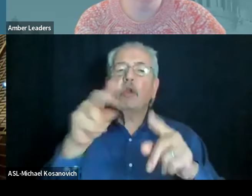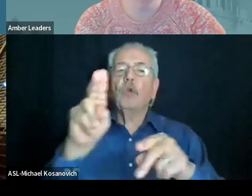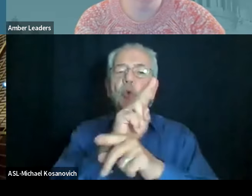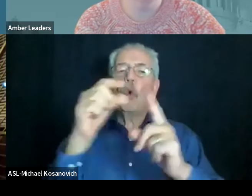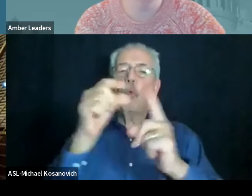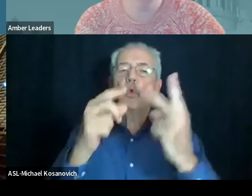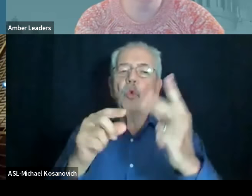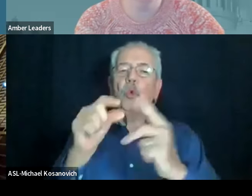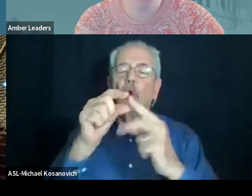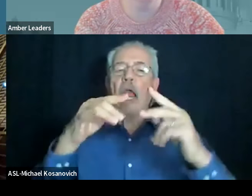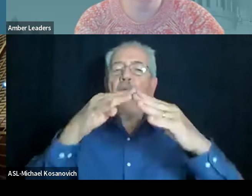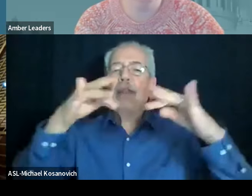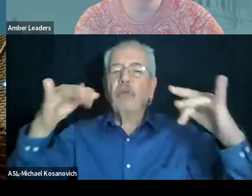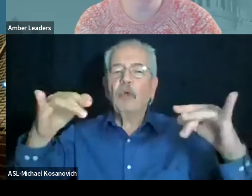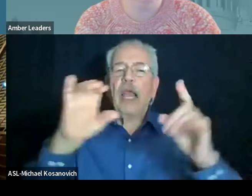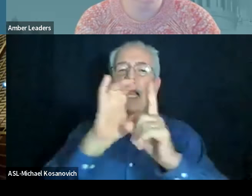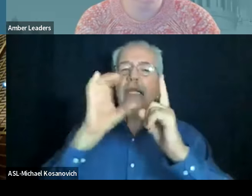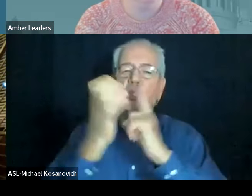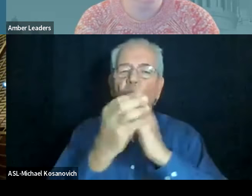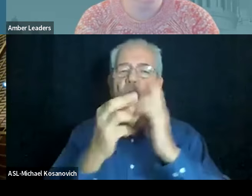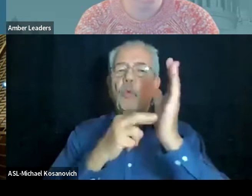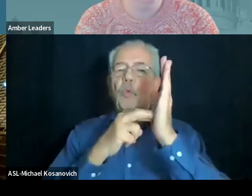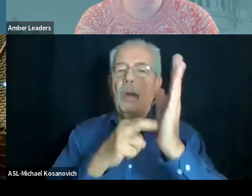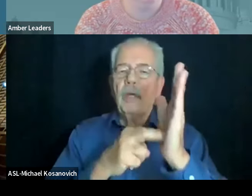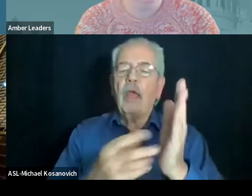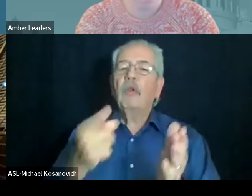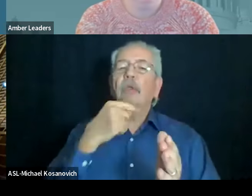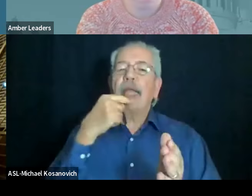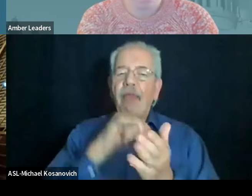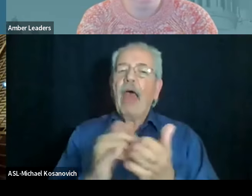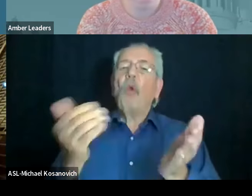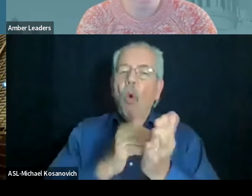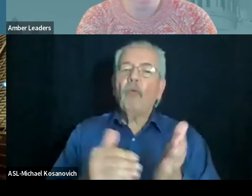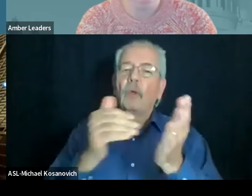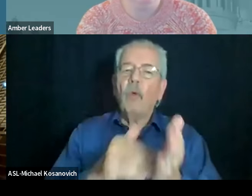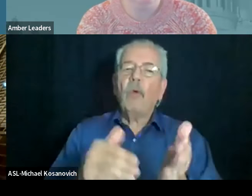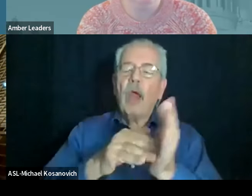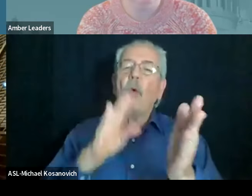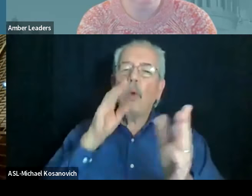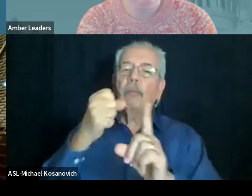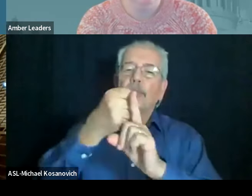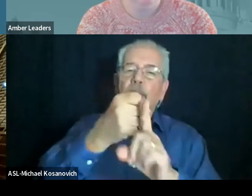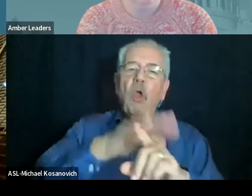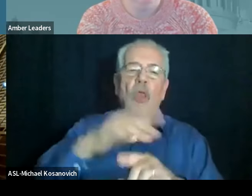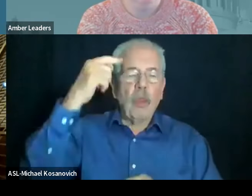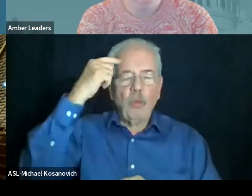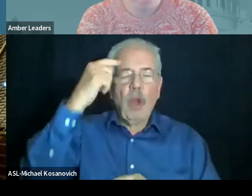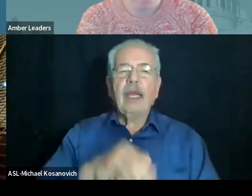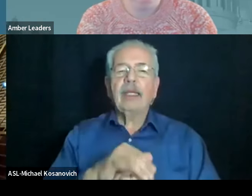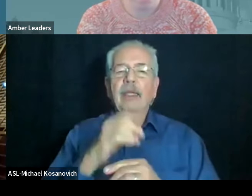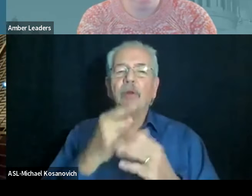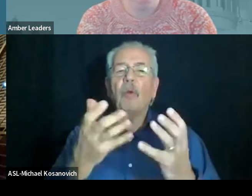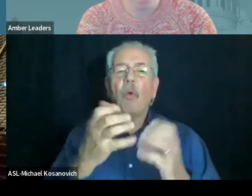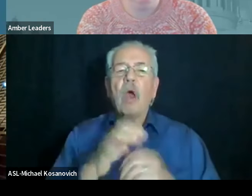those two words, diversity, cultural representation, over and over again. It has an impact on the brain differently than one sentence